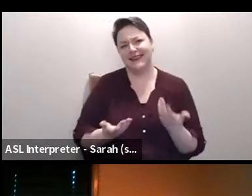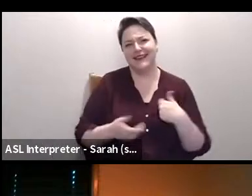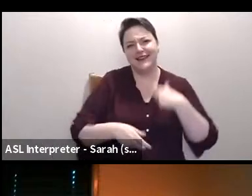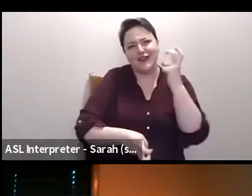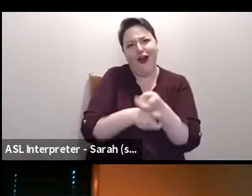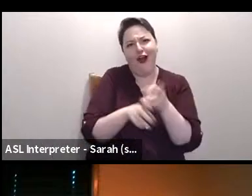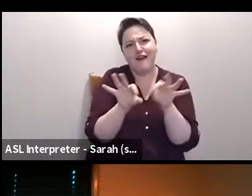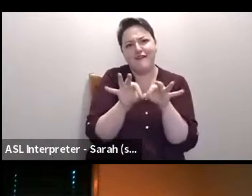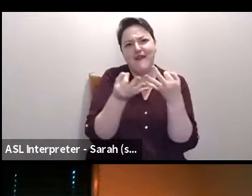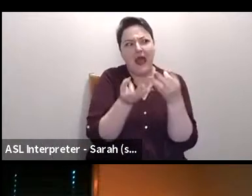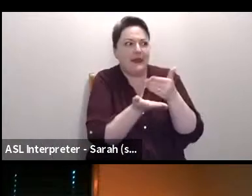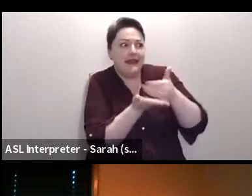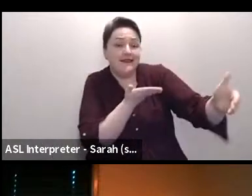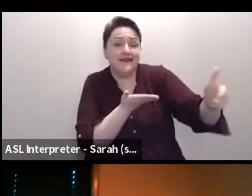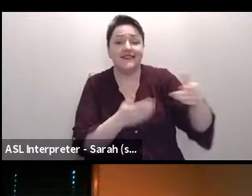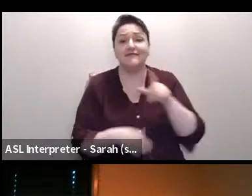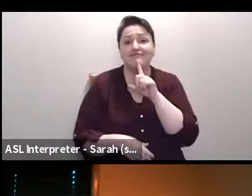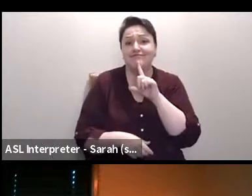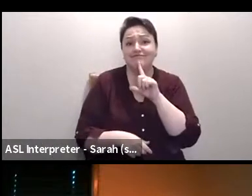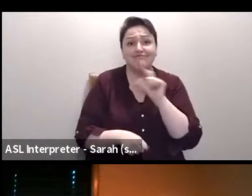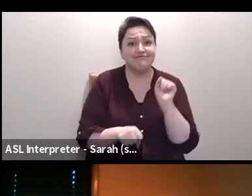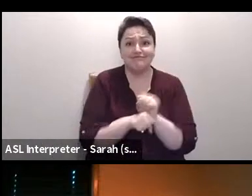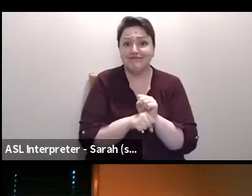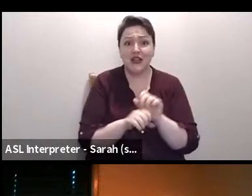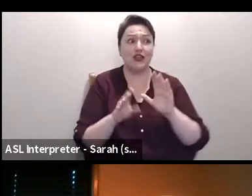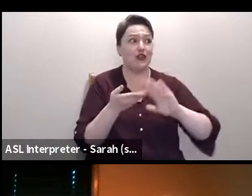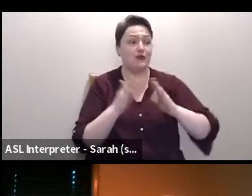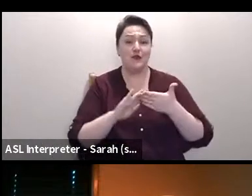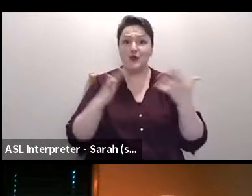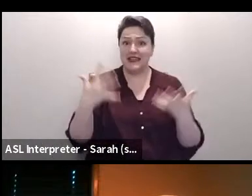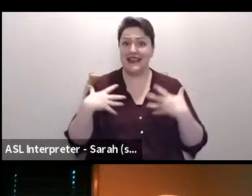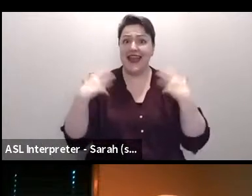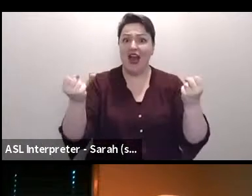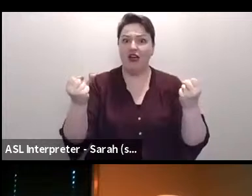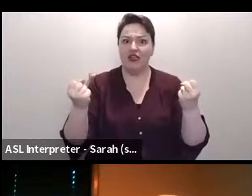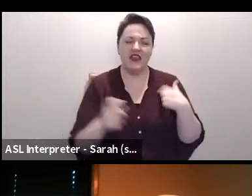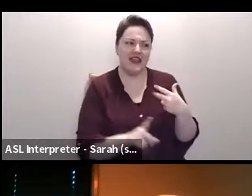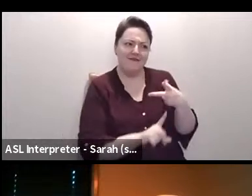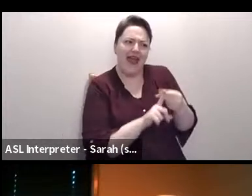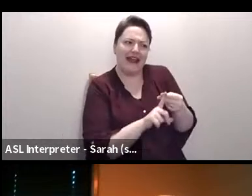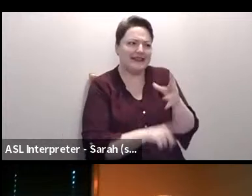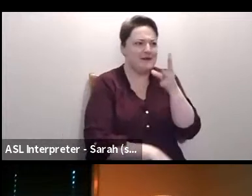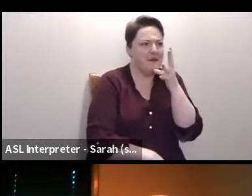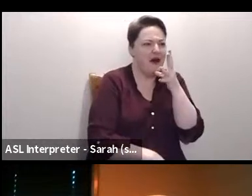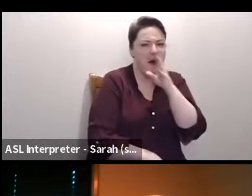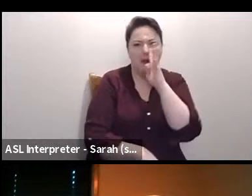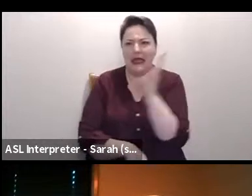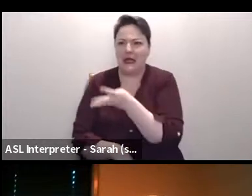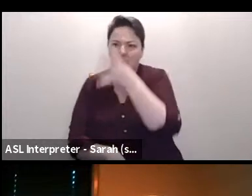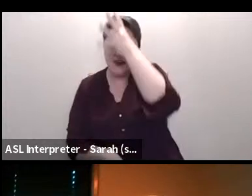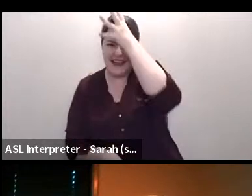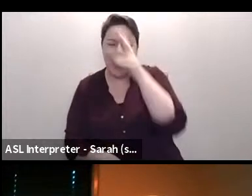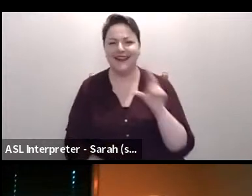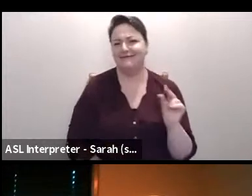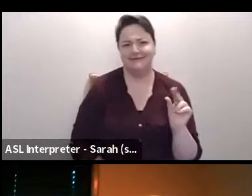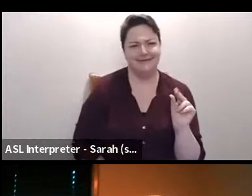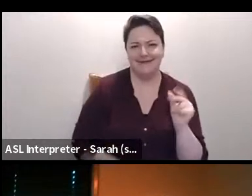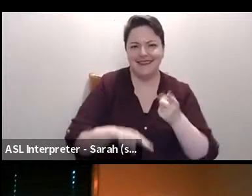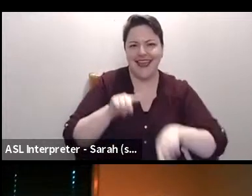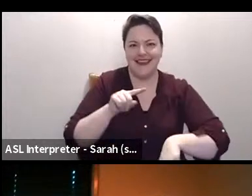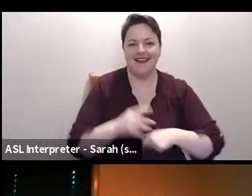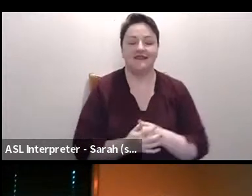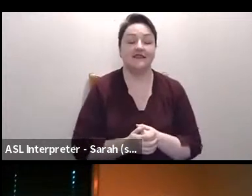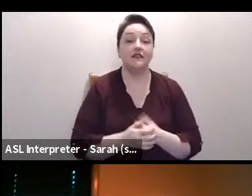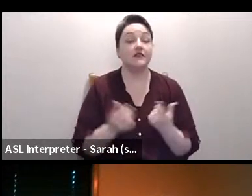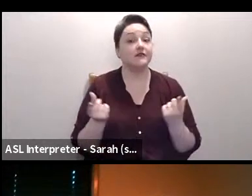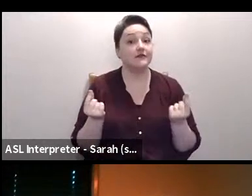health, it's about a community. You can't just say, I'm just going to vaccinate mom, I'm not going to vaccinate dad. And so what we did,